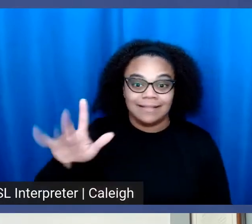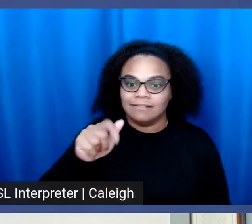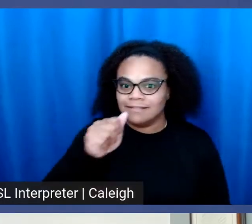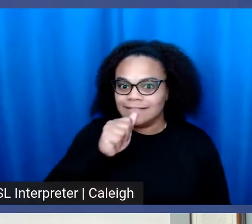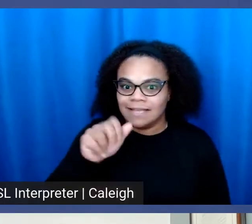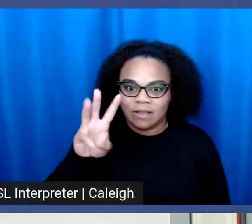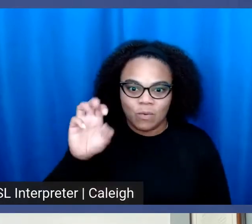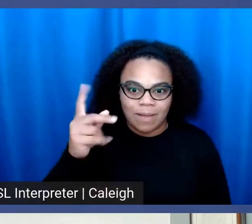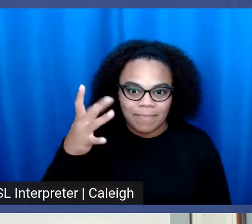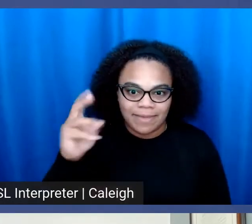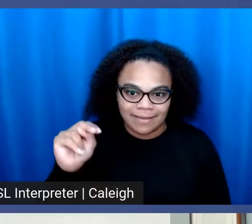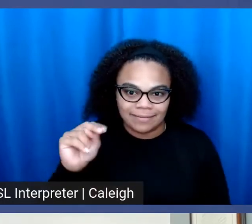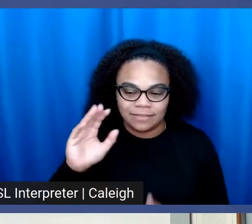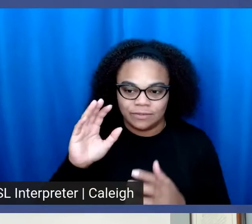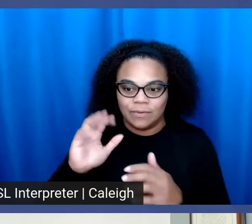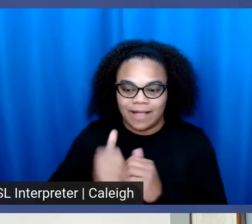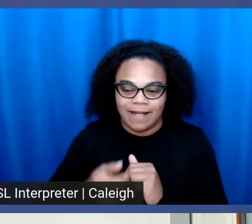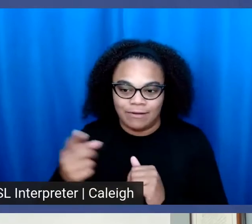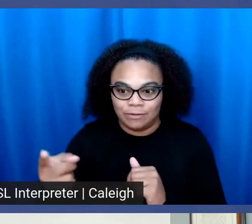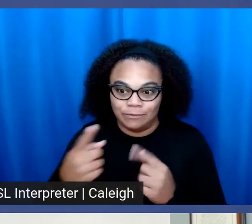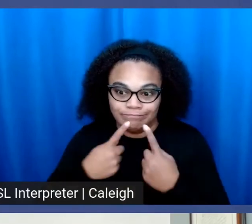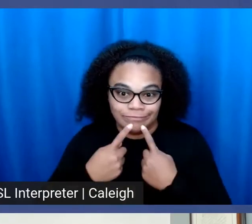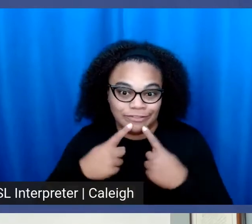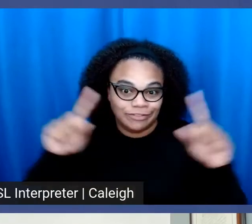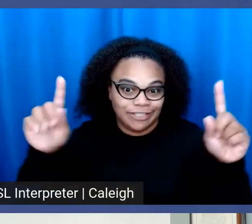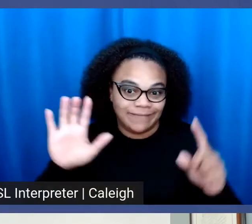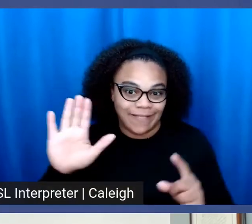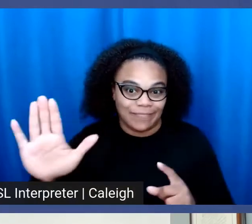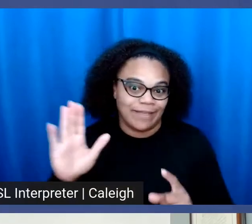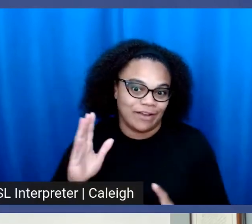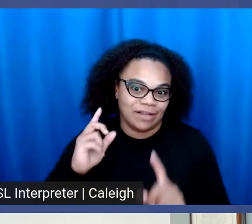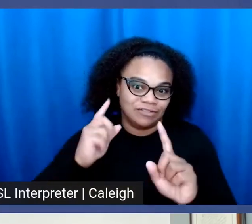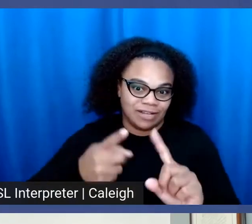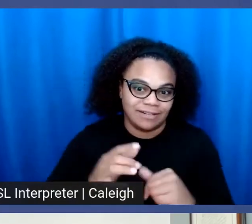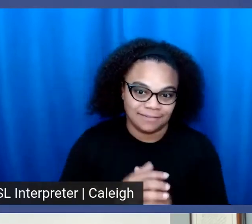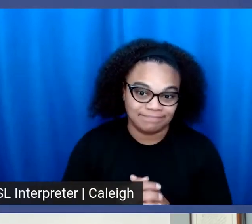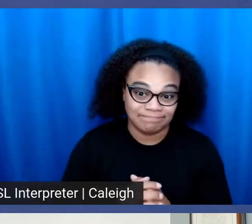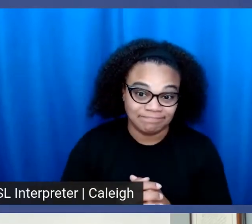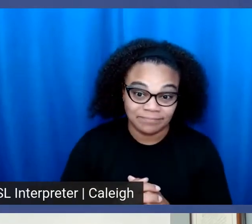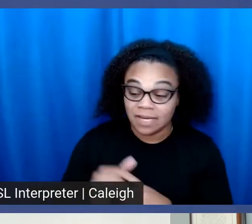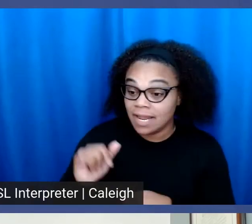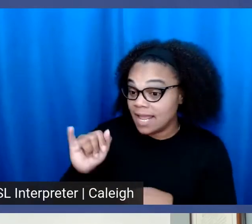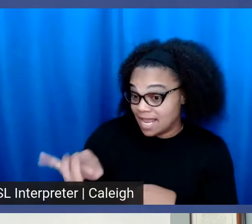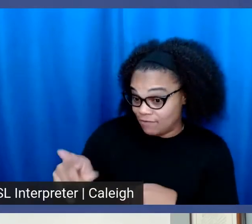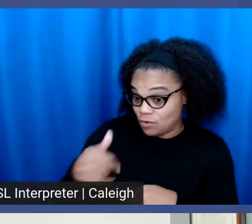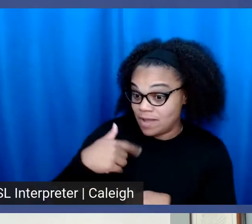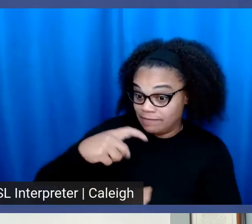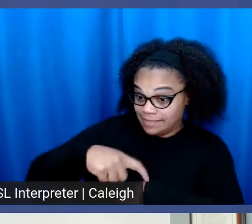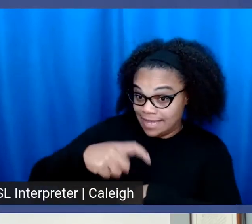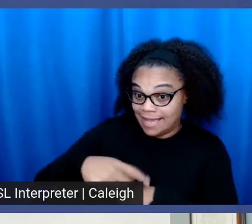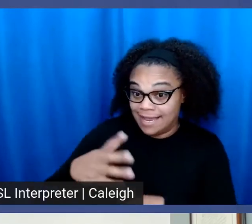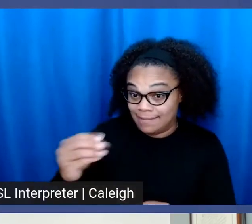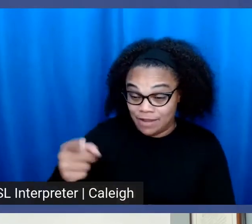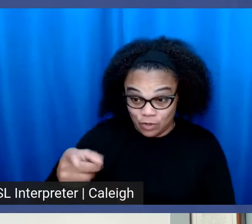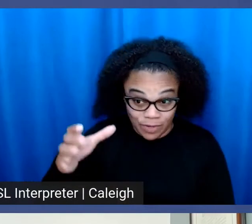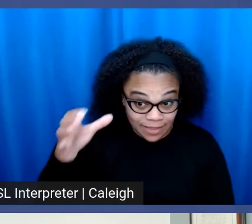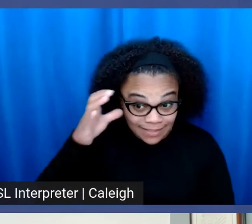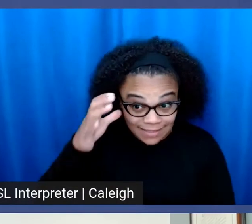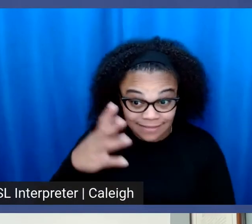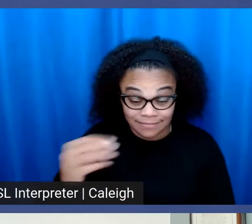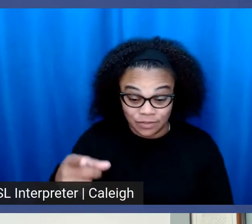weapon to pushing their whole agenda. If you have time and you're listening to this and you